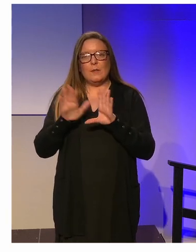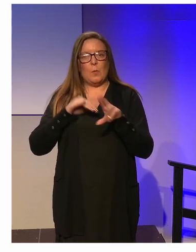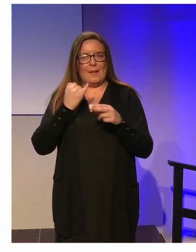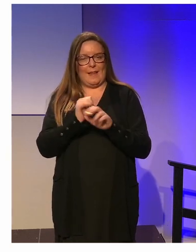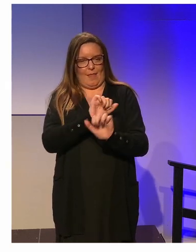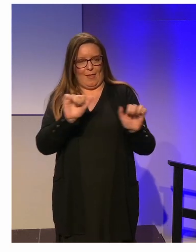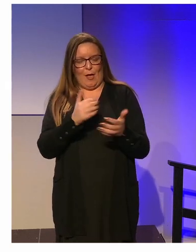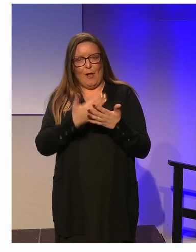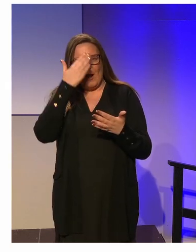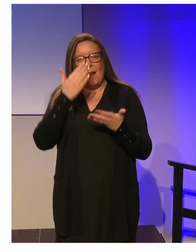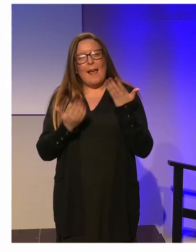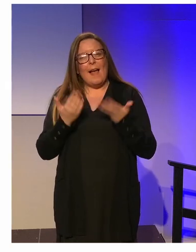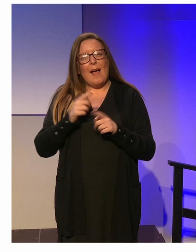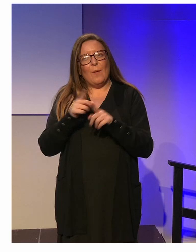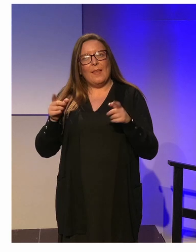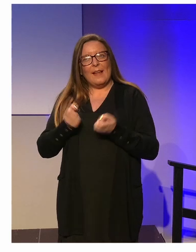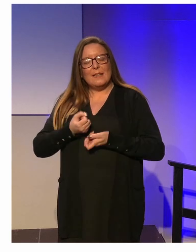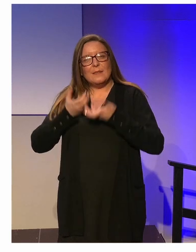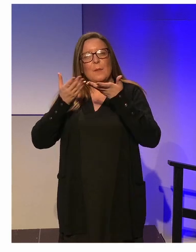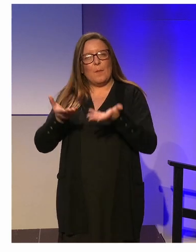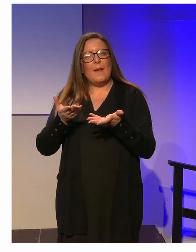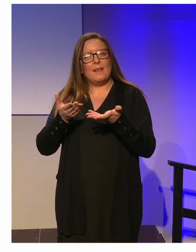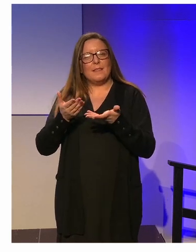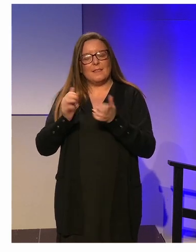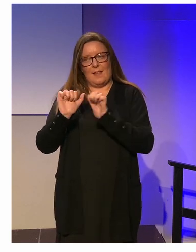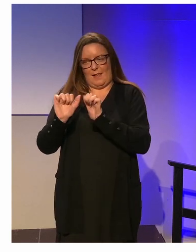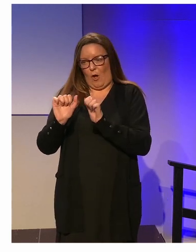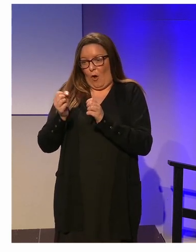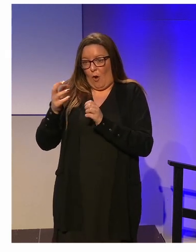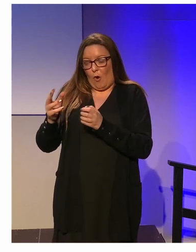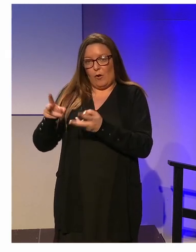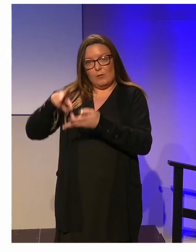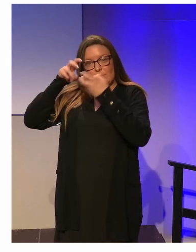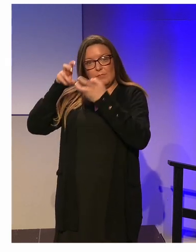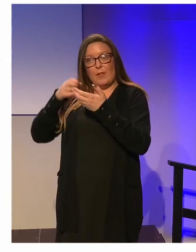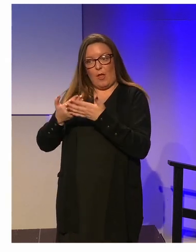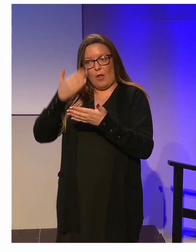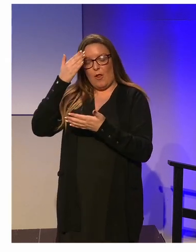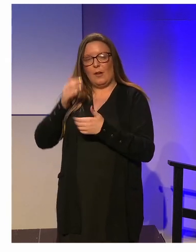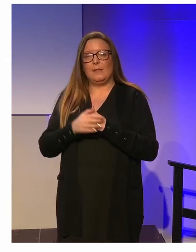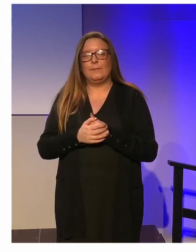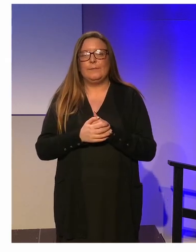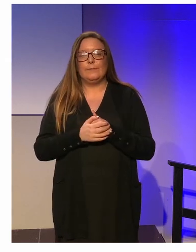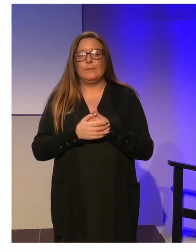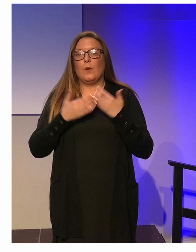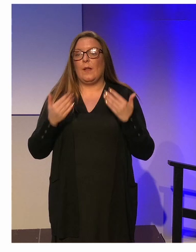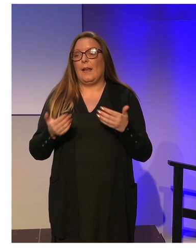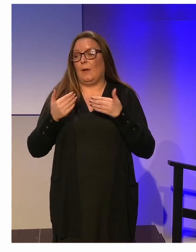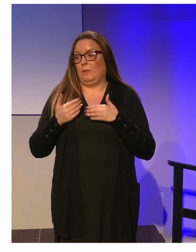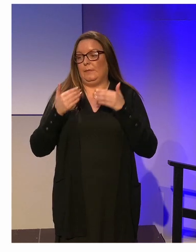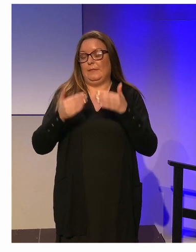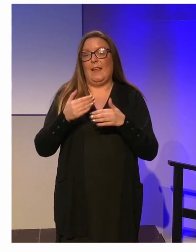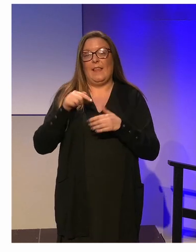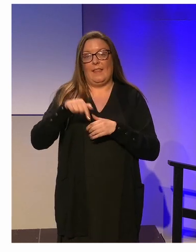how they express or how the learning is presented to them. So moving forward for this year, our